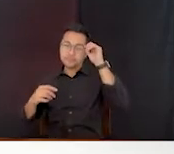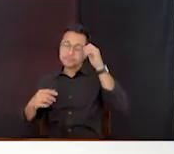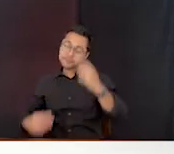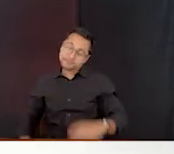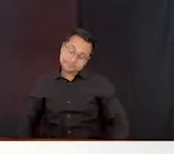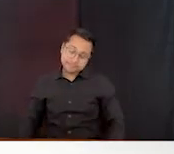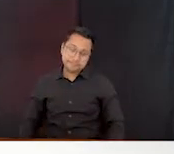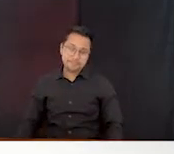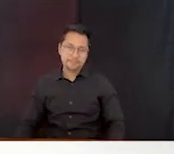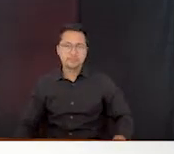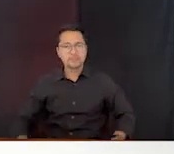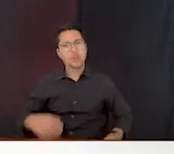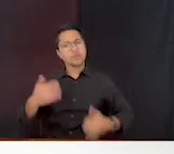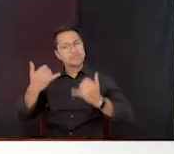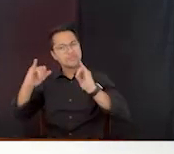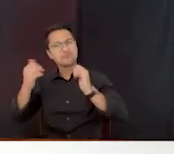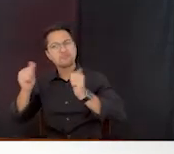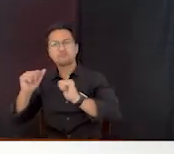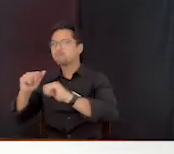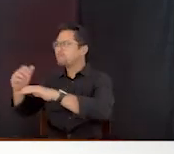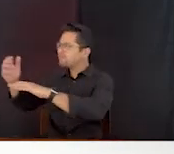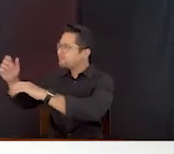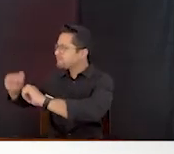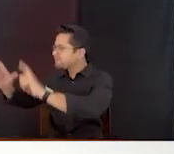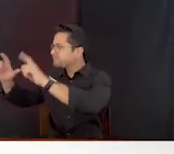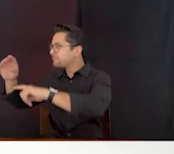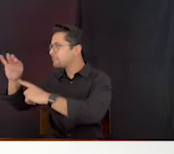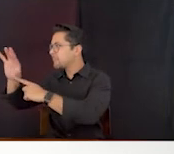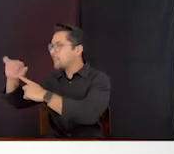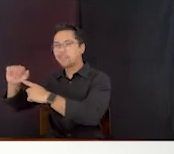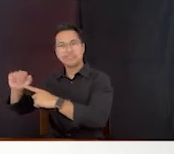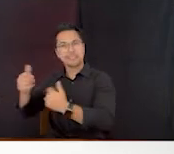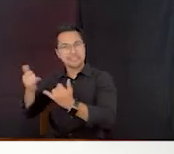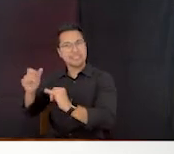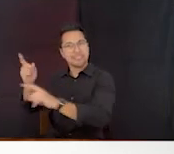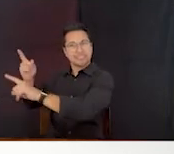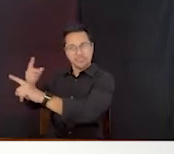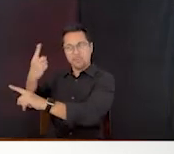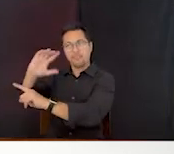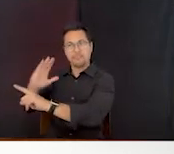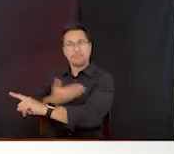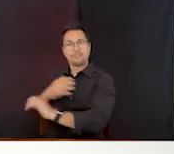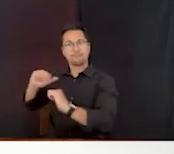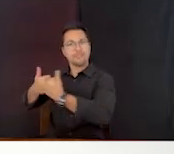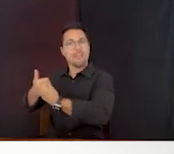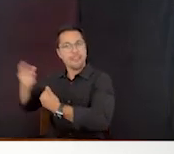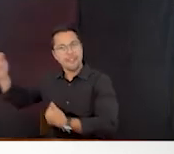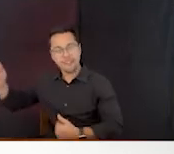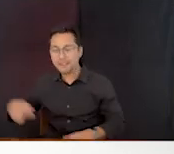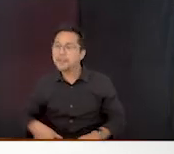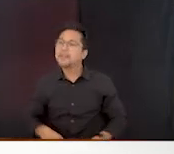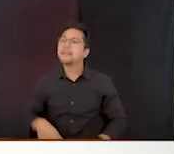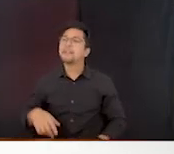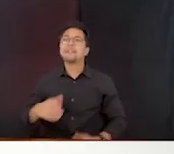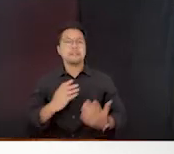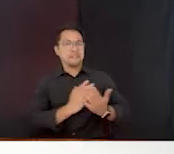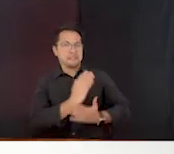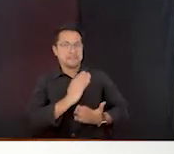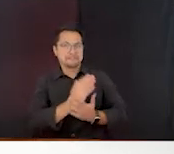too. And we're still trying to get Mira on. See, this is one of the challenges that we have all the time. All right,